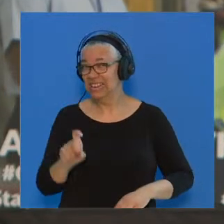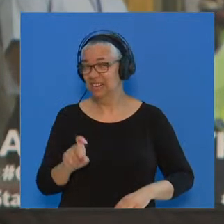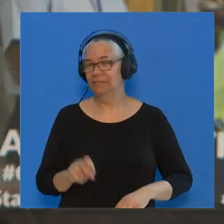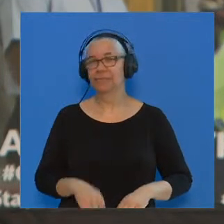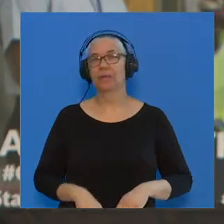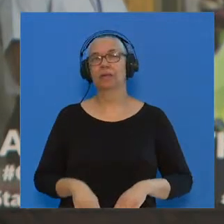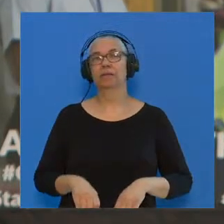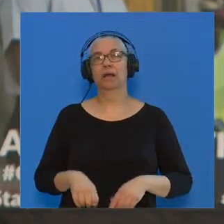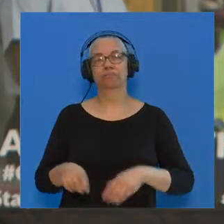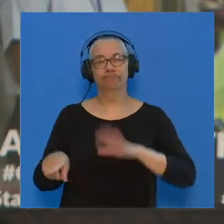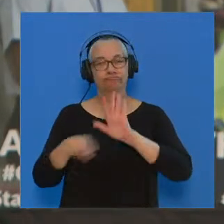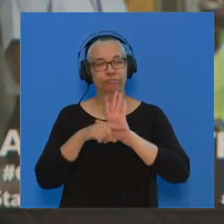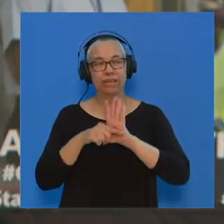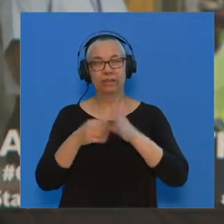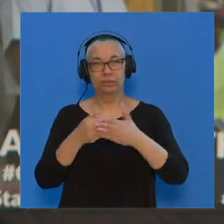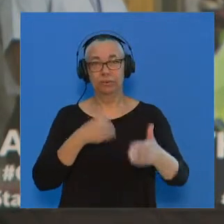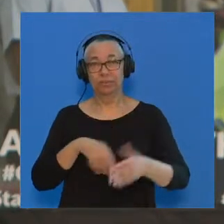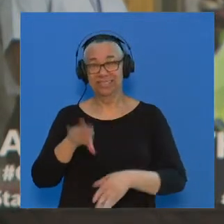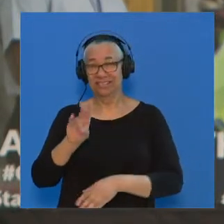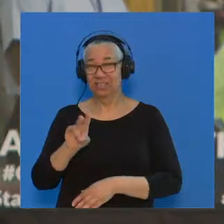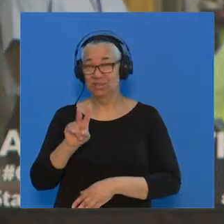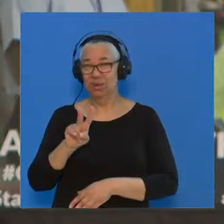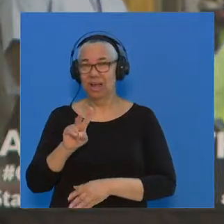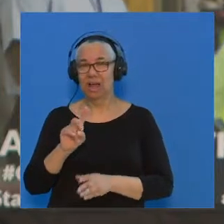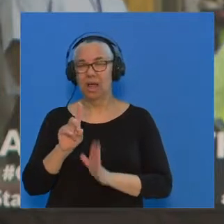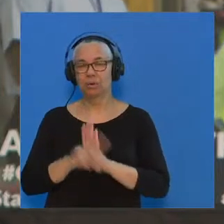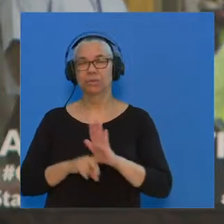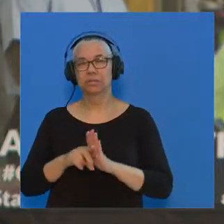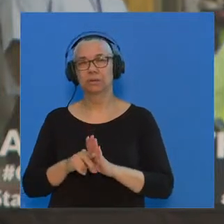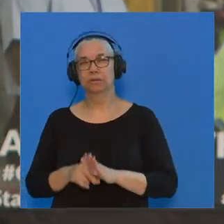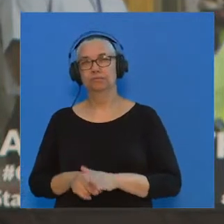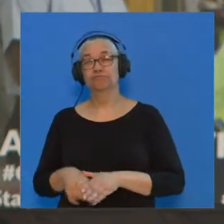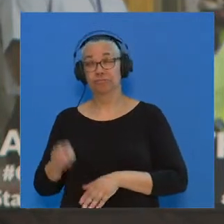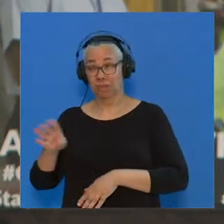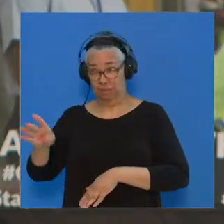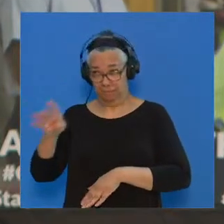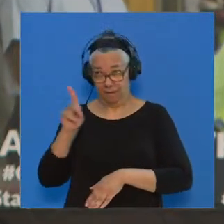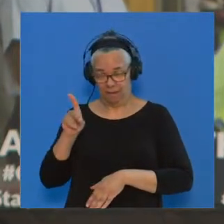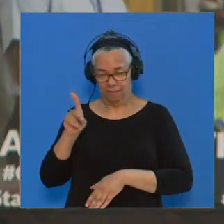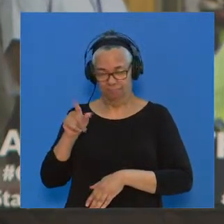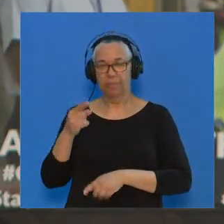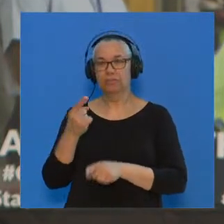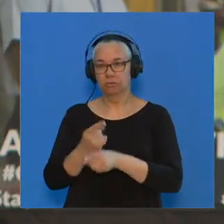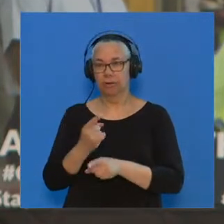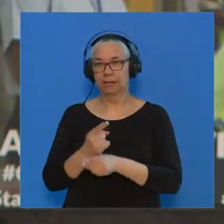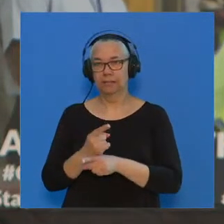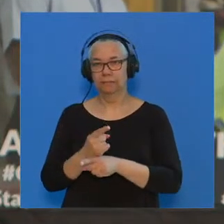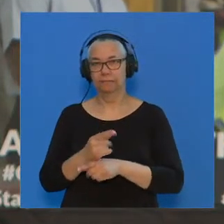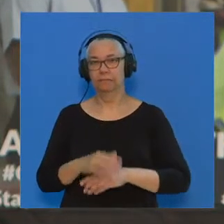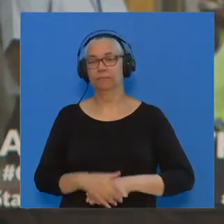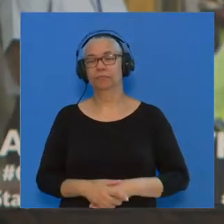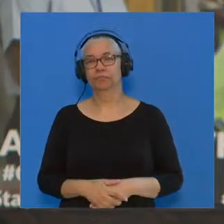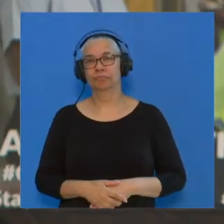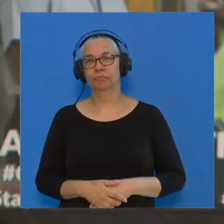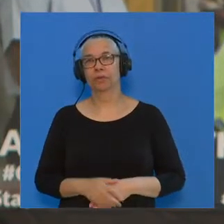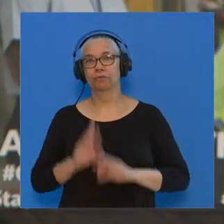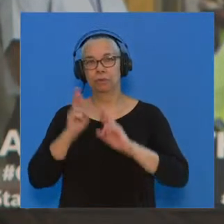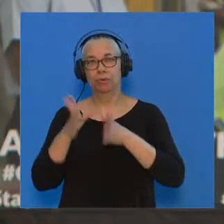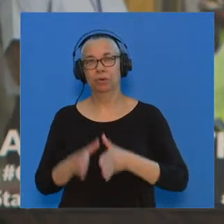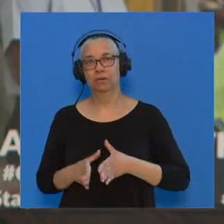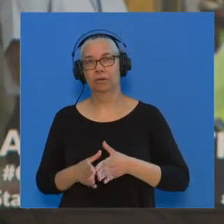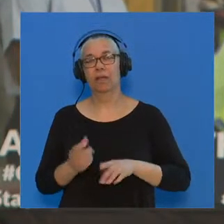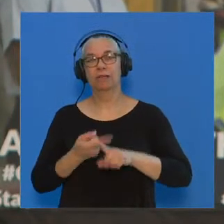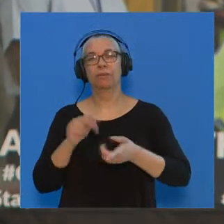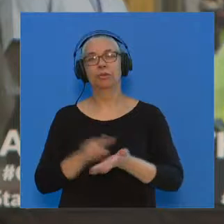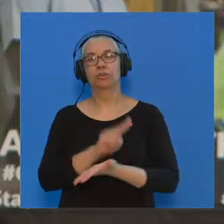boarding the flight? Returning residents, that is correct. Awesome. Thank you very much. My next question comes from a university